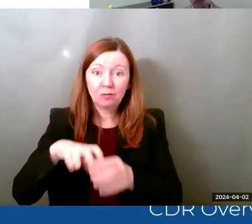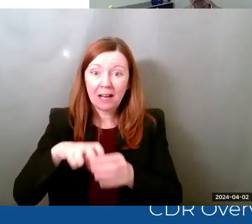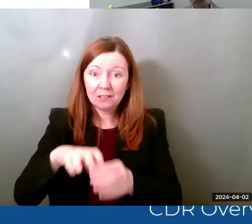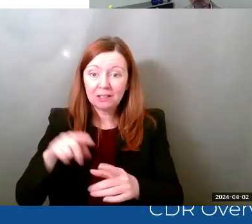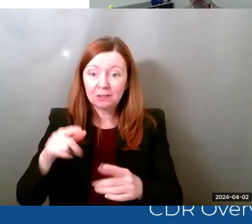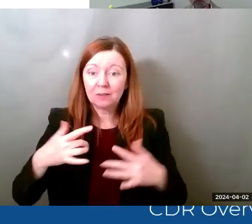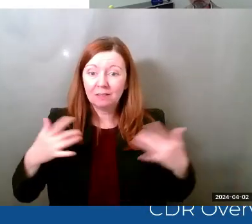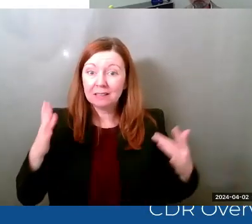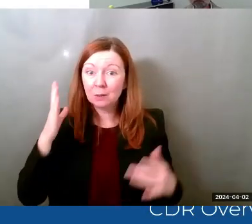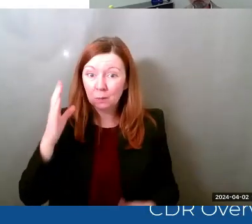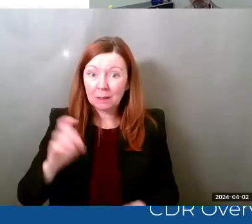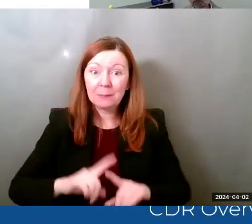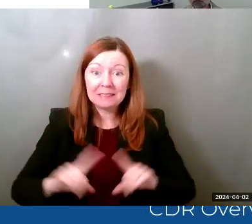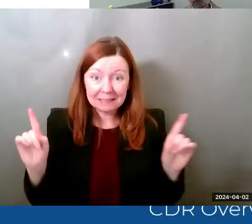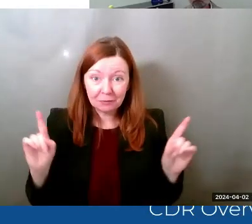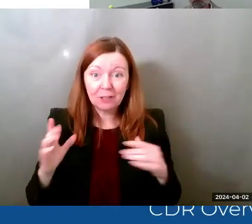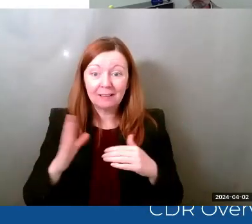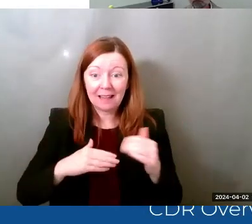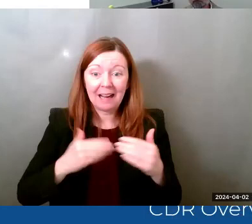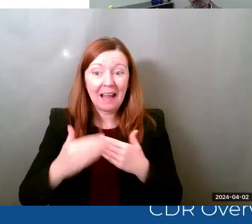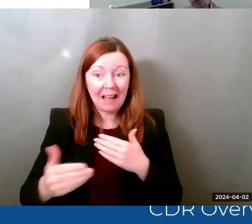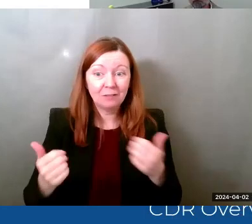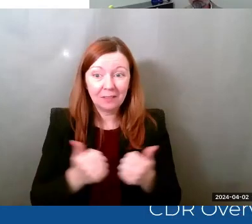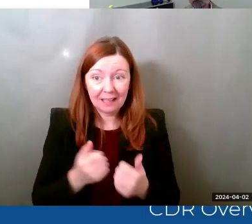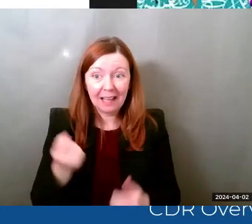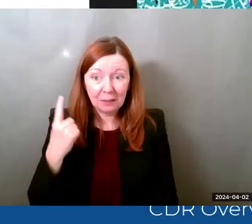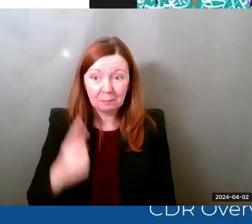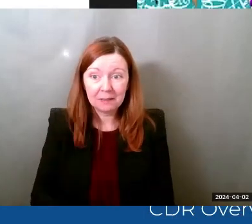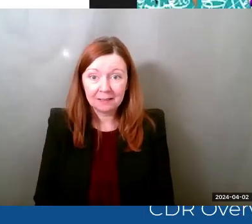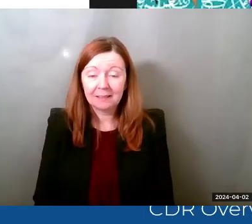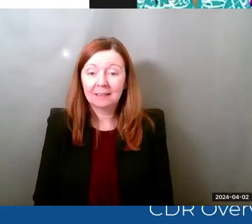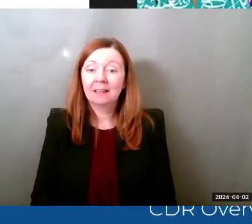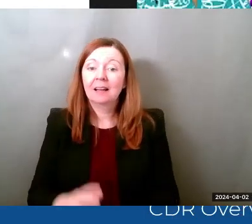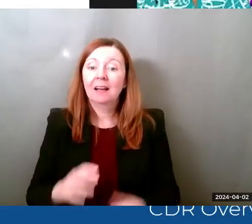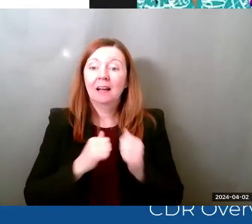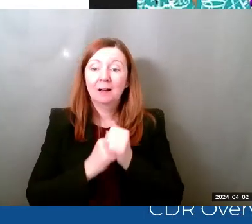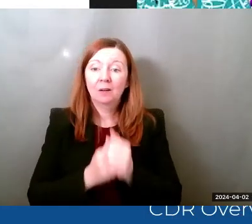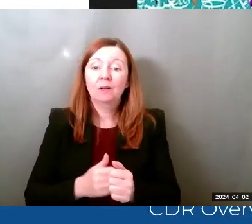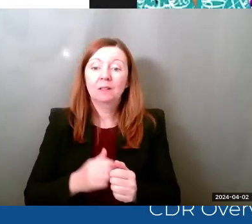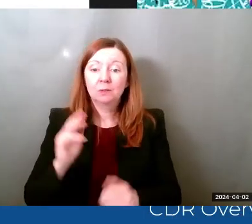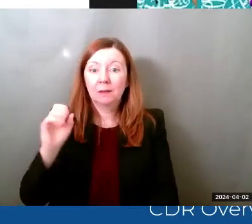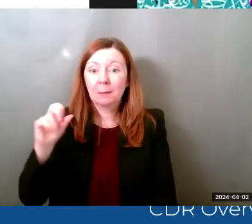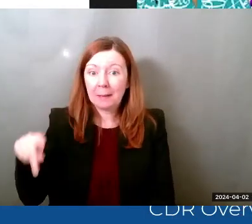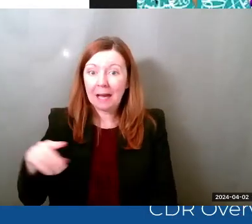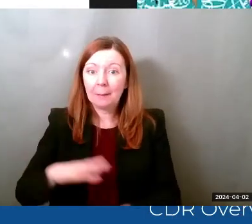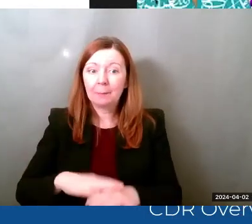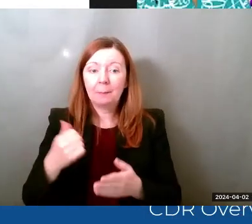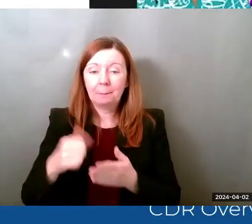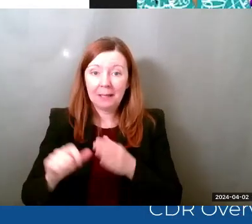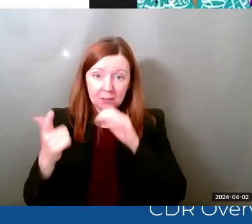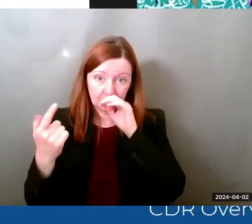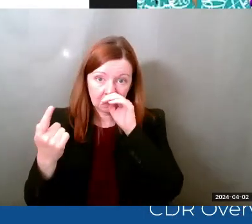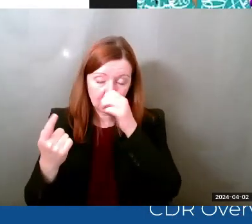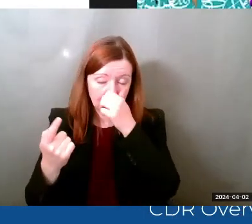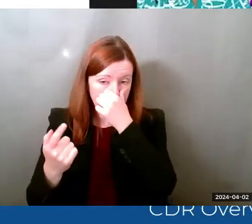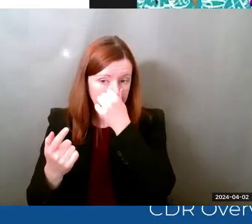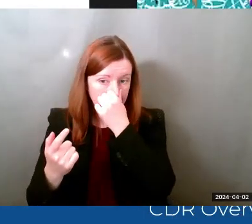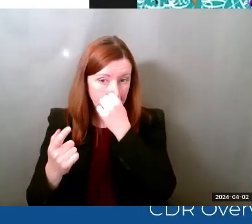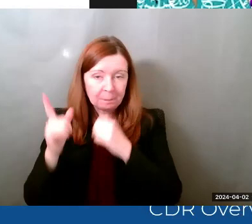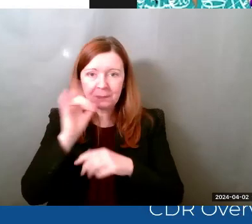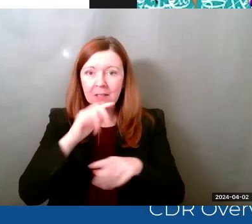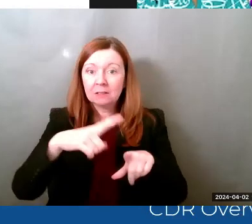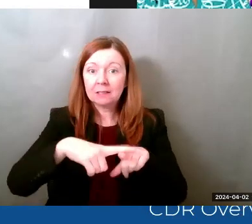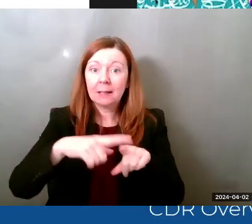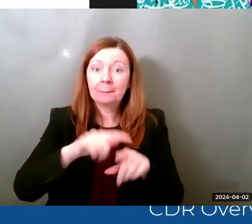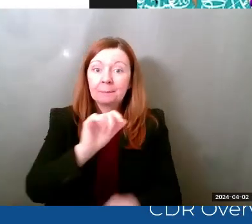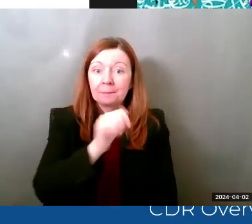the events will be different than after the game? And according to the map on page 21, it looks like the intersections of